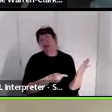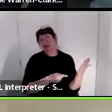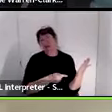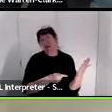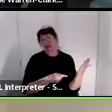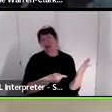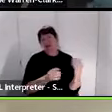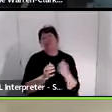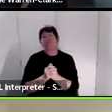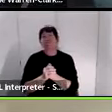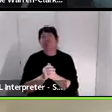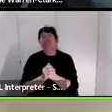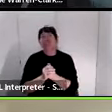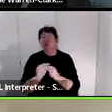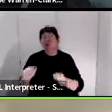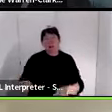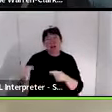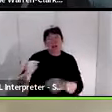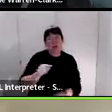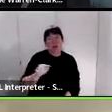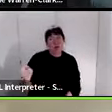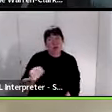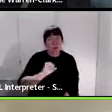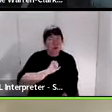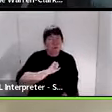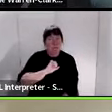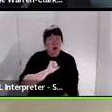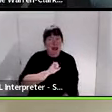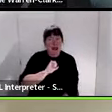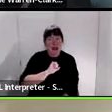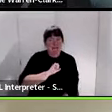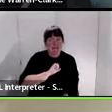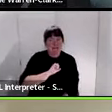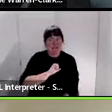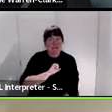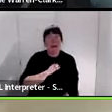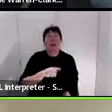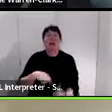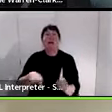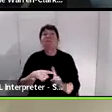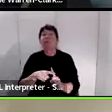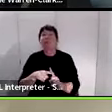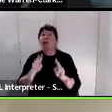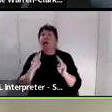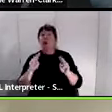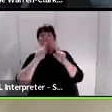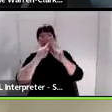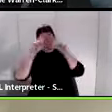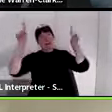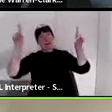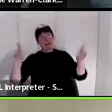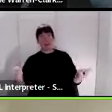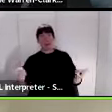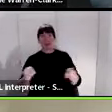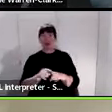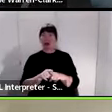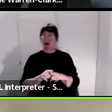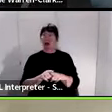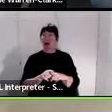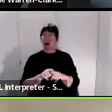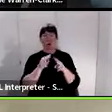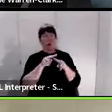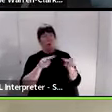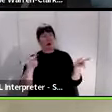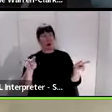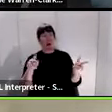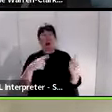be a bit braver with this, but also look at the big picture and be honest with us about the constraints, because I think you'll